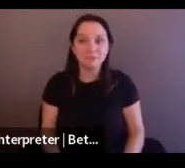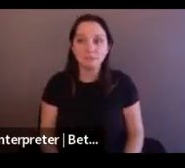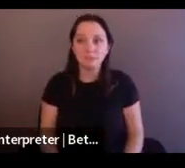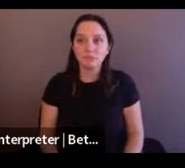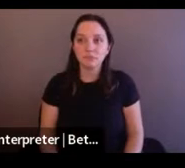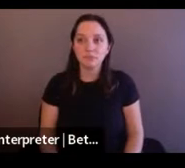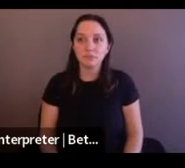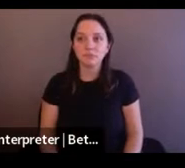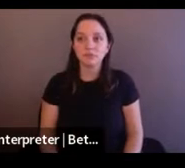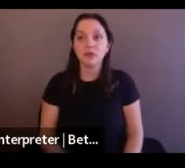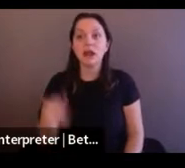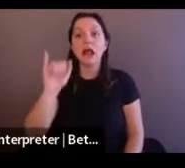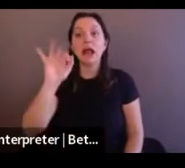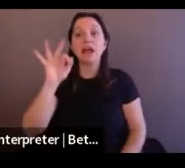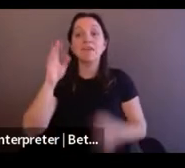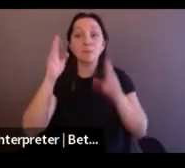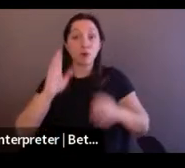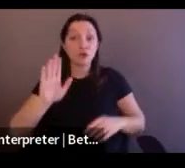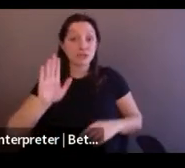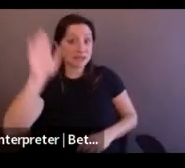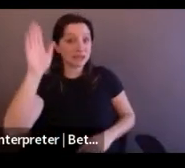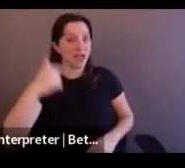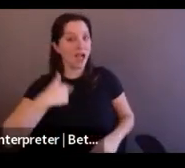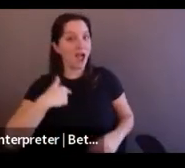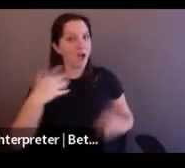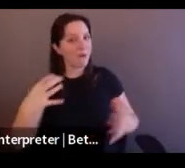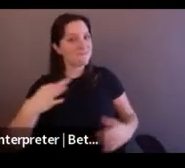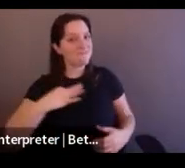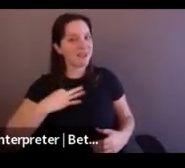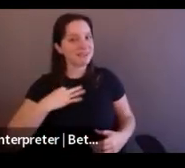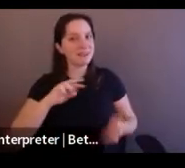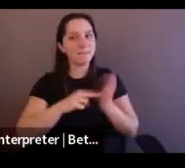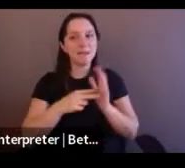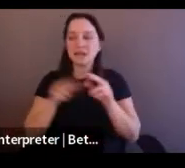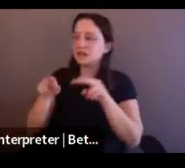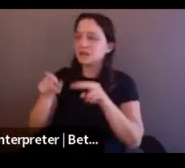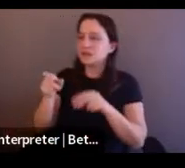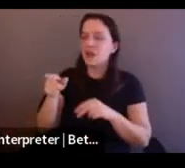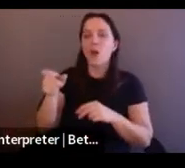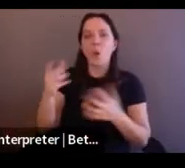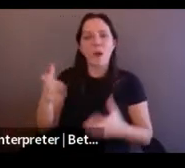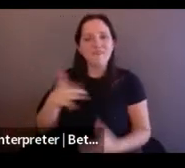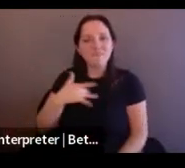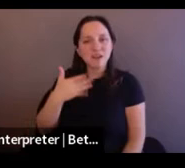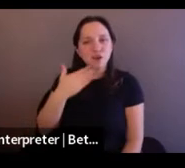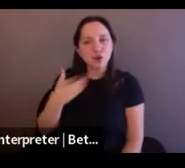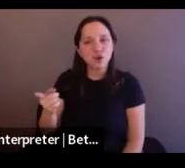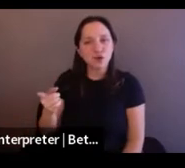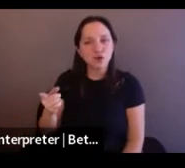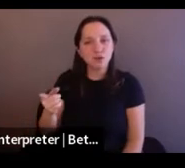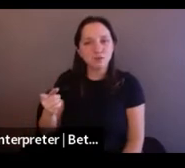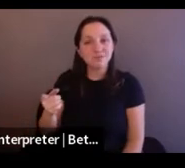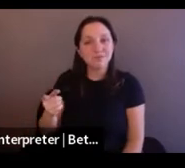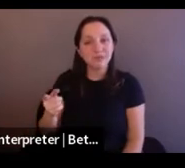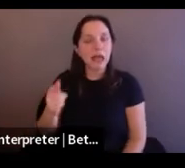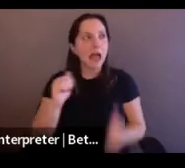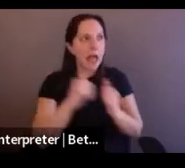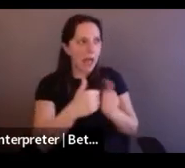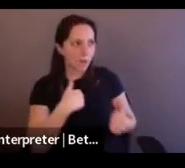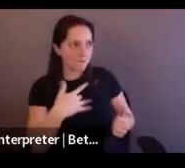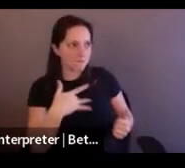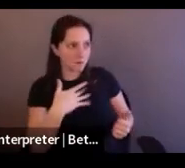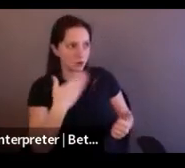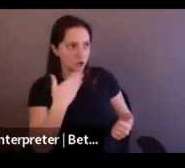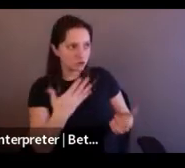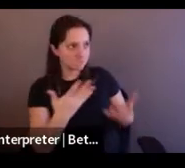want to volunteer with your organization, they want to feel good about their experience. And it's hard to do that if they don't have sort of the knowledge and the skills